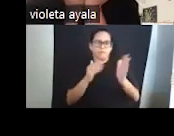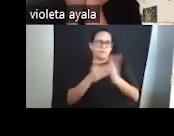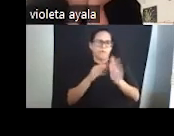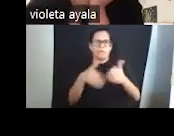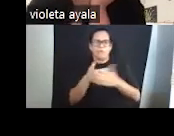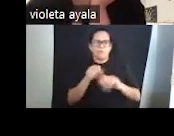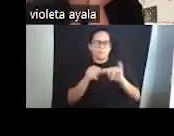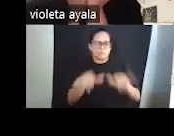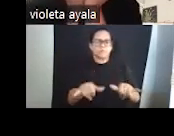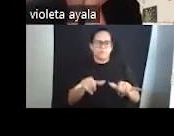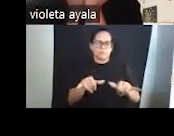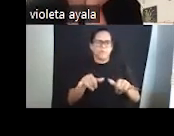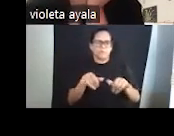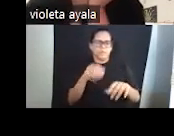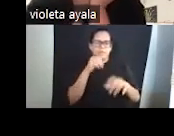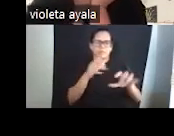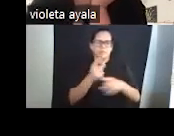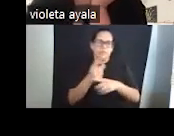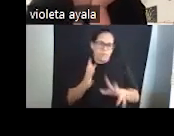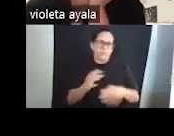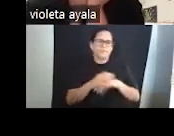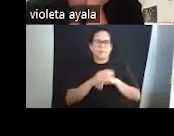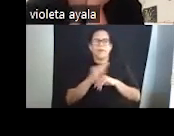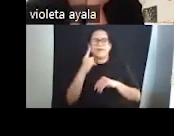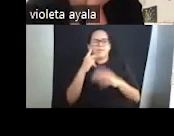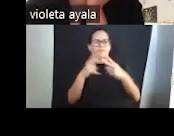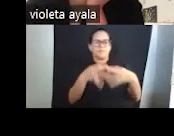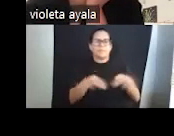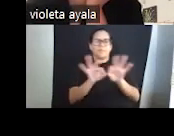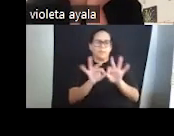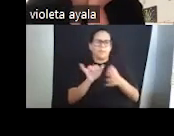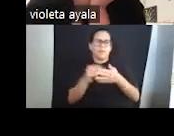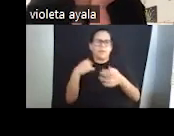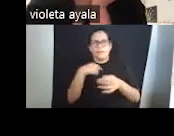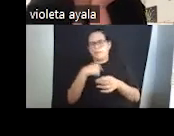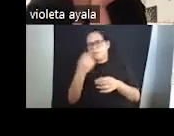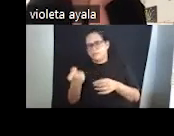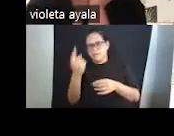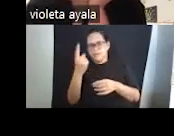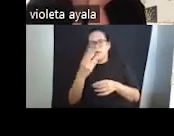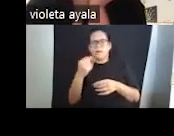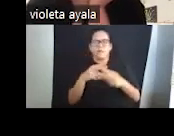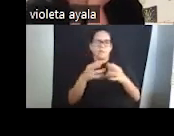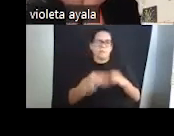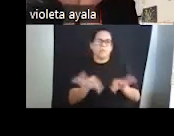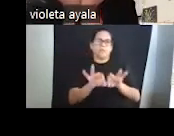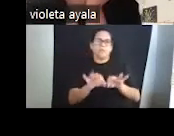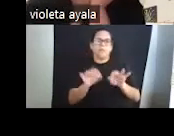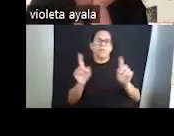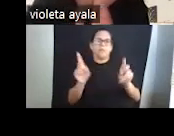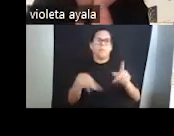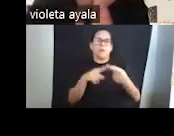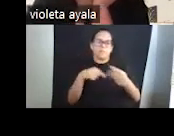system in a brilliant way. And I think that it's very important that we understand that. And it's very important also when we're gonna use